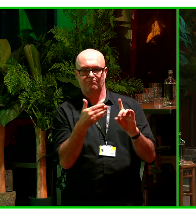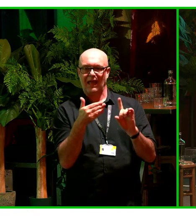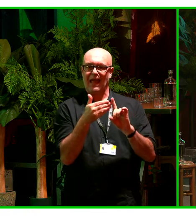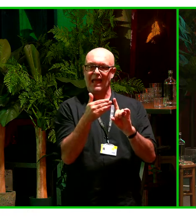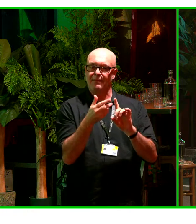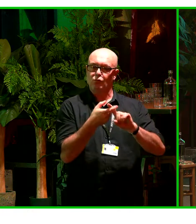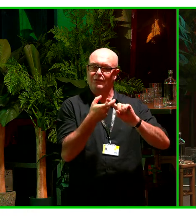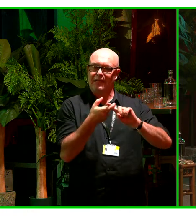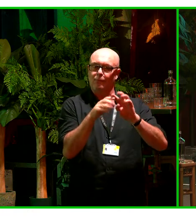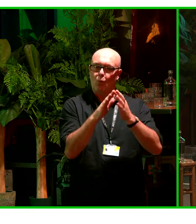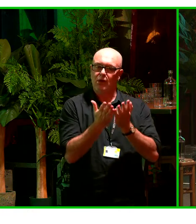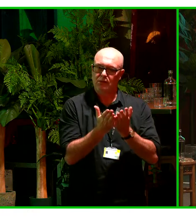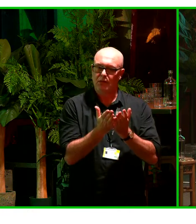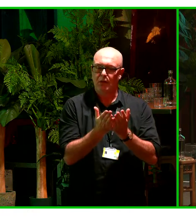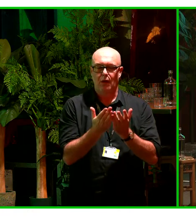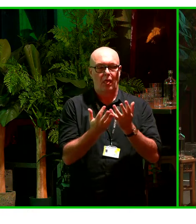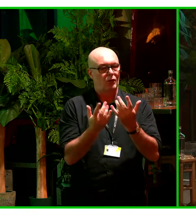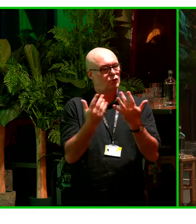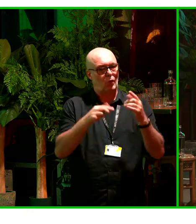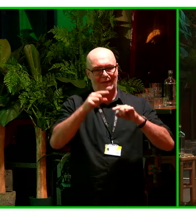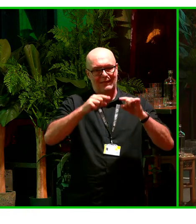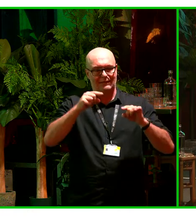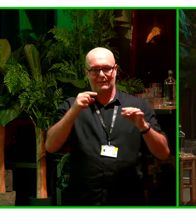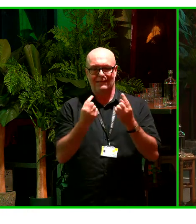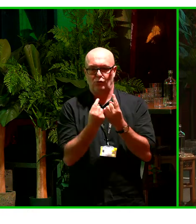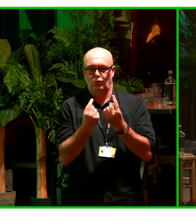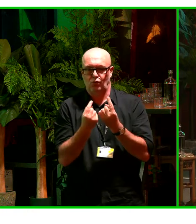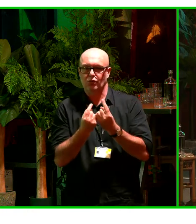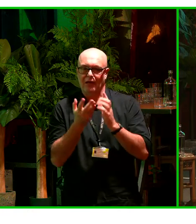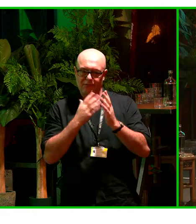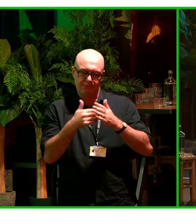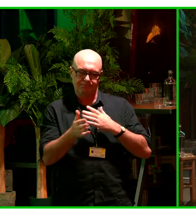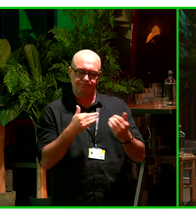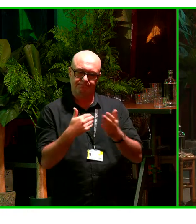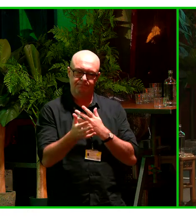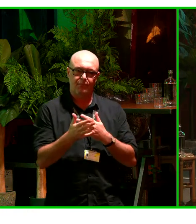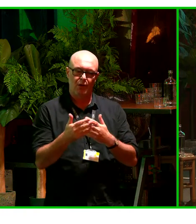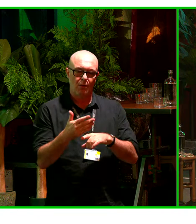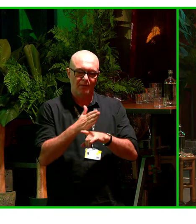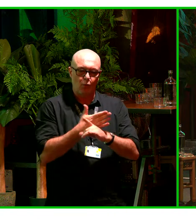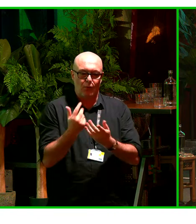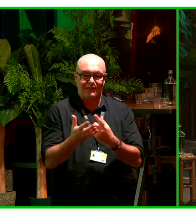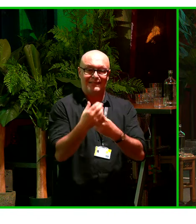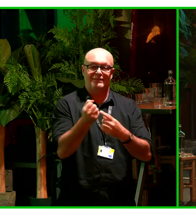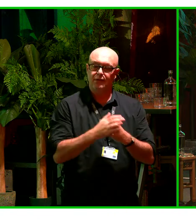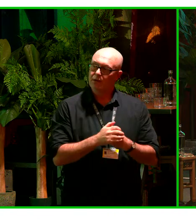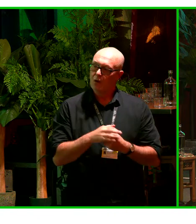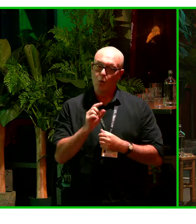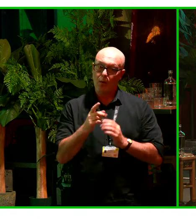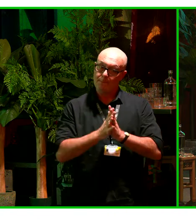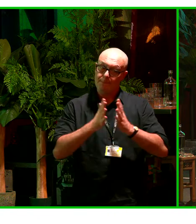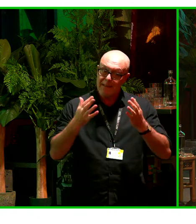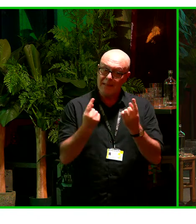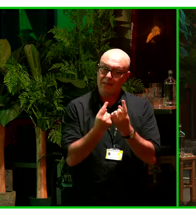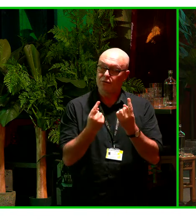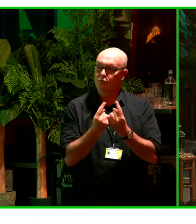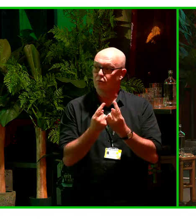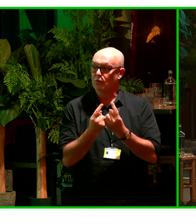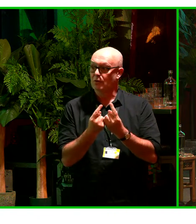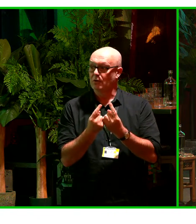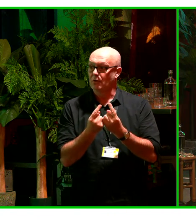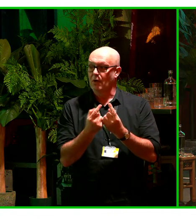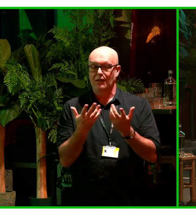There's multiple issues that need to be addressed to be able to actually get to where we need to be. One of the biggest ones is that owners